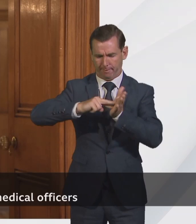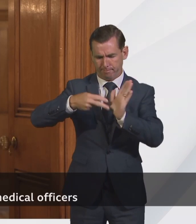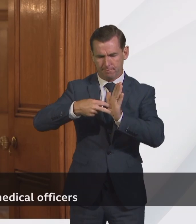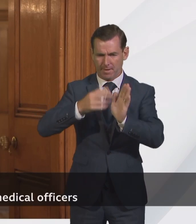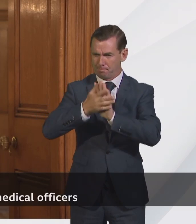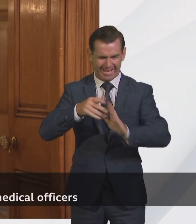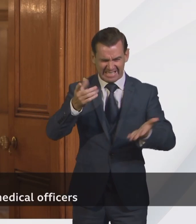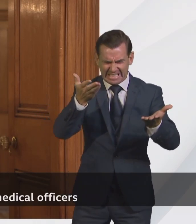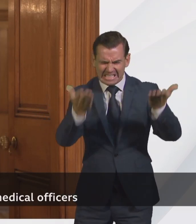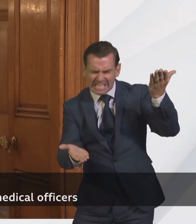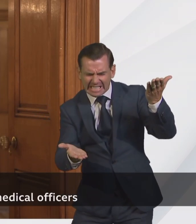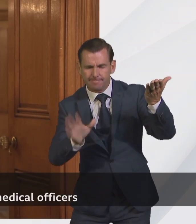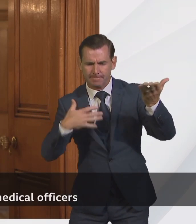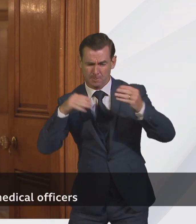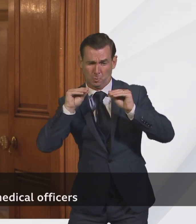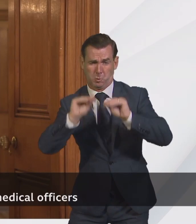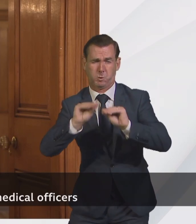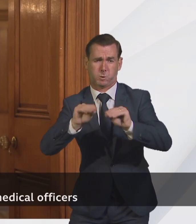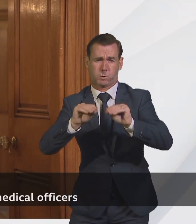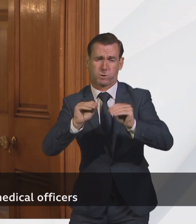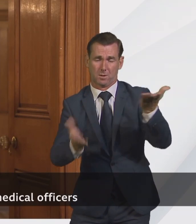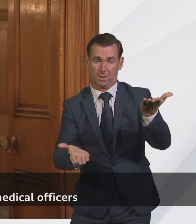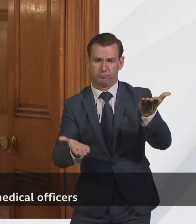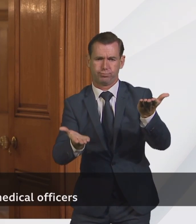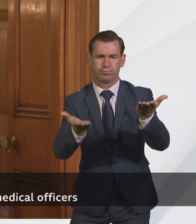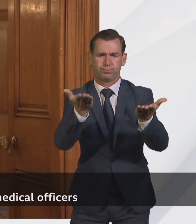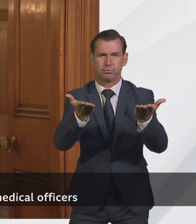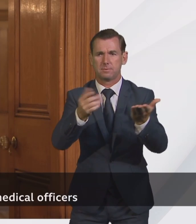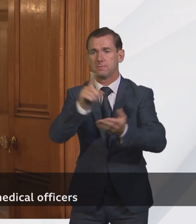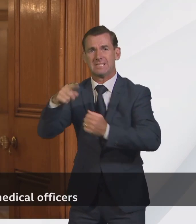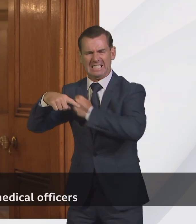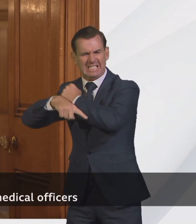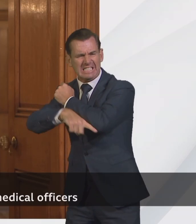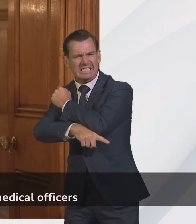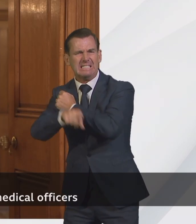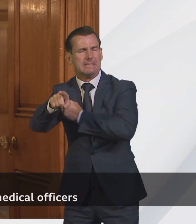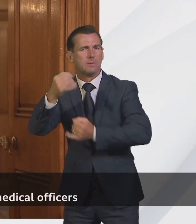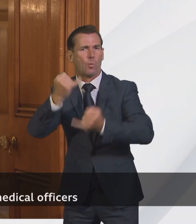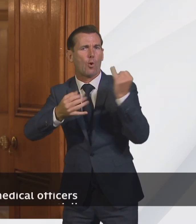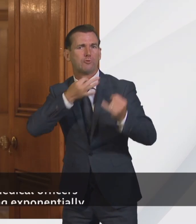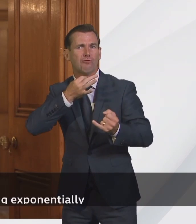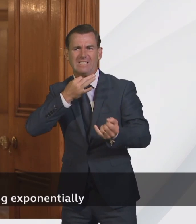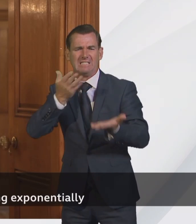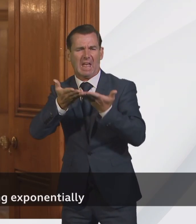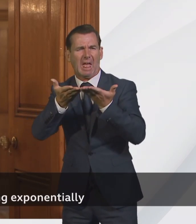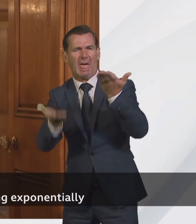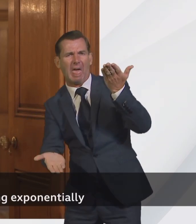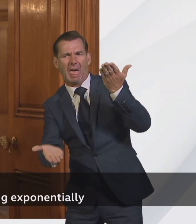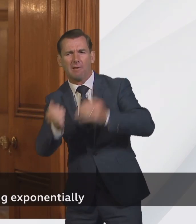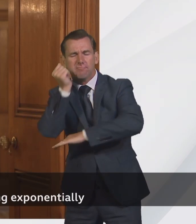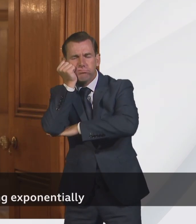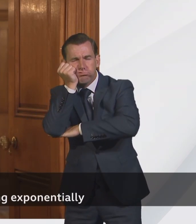with targeted support for those from disadvantaged backgrounds who are most at risk of falling behind because of this